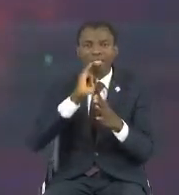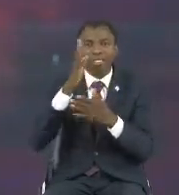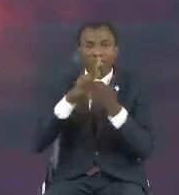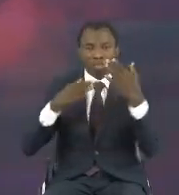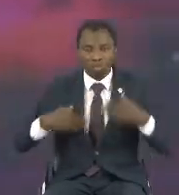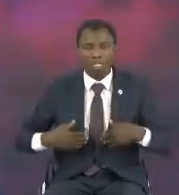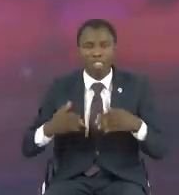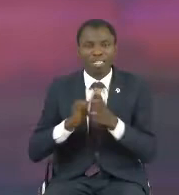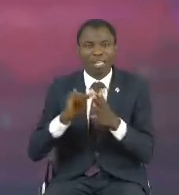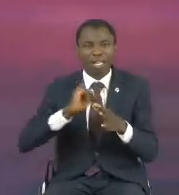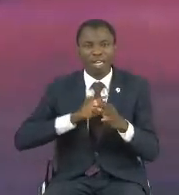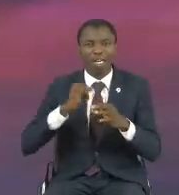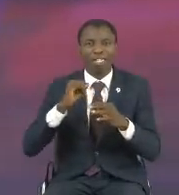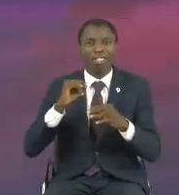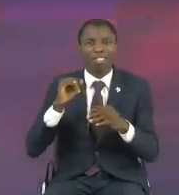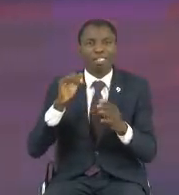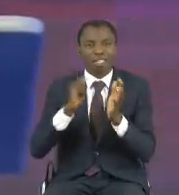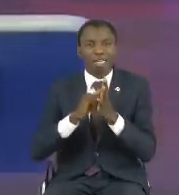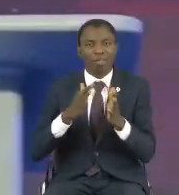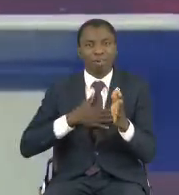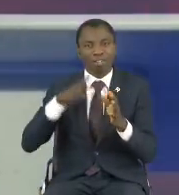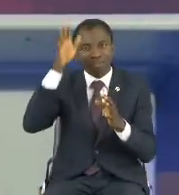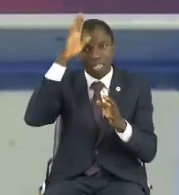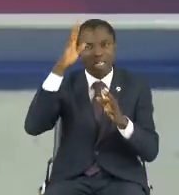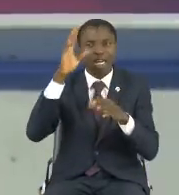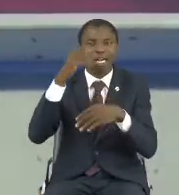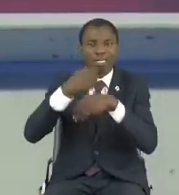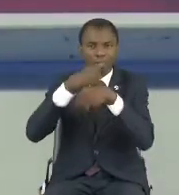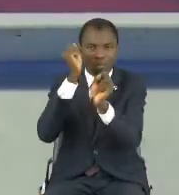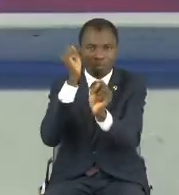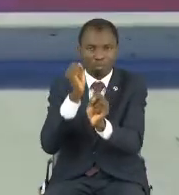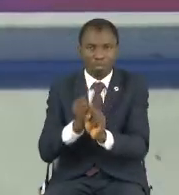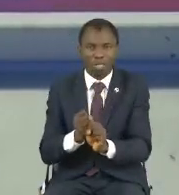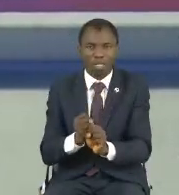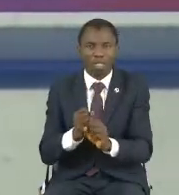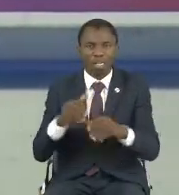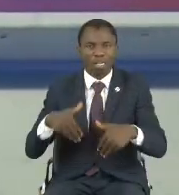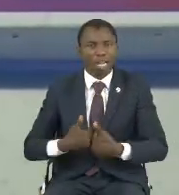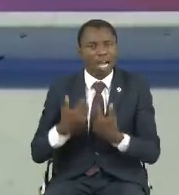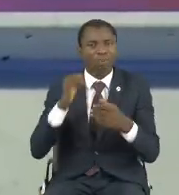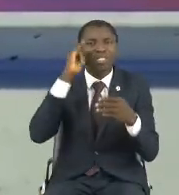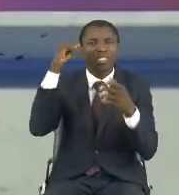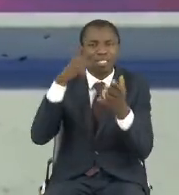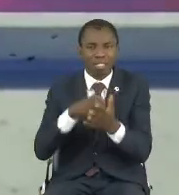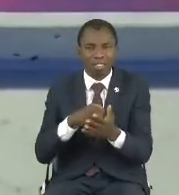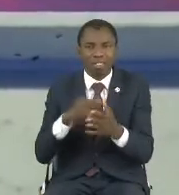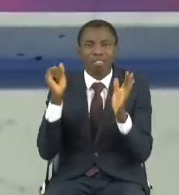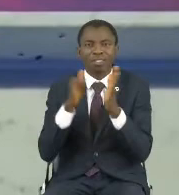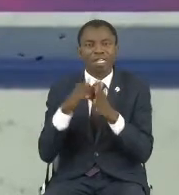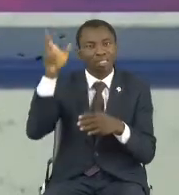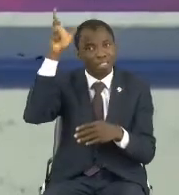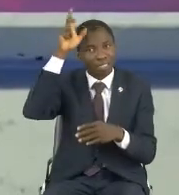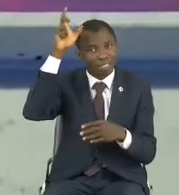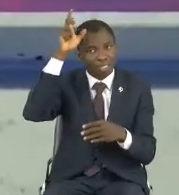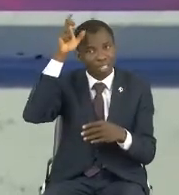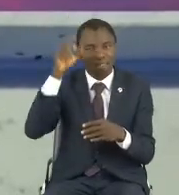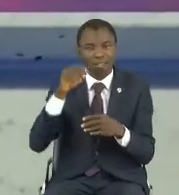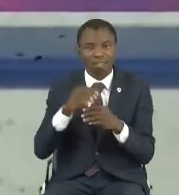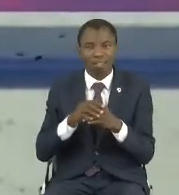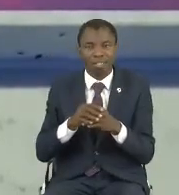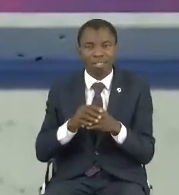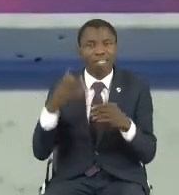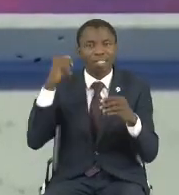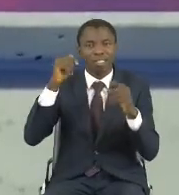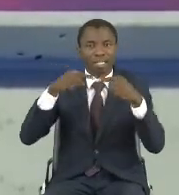coming out of the hand of my father. How is it that Satan, the enemy of